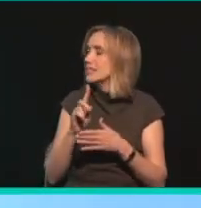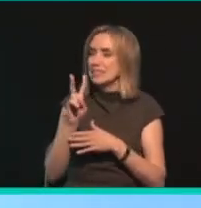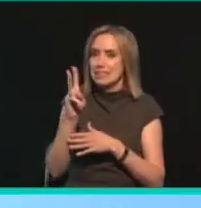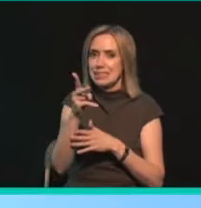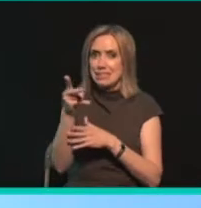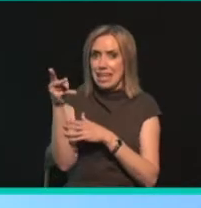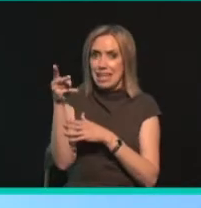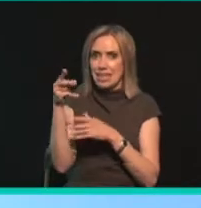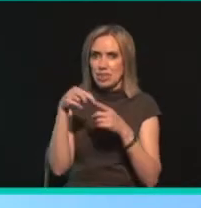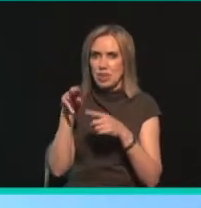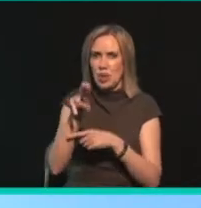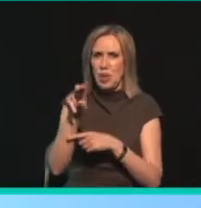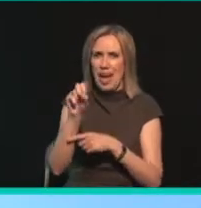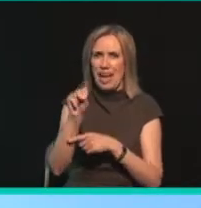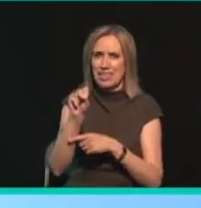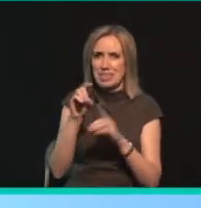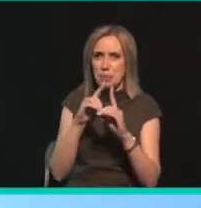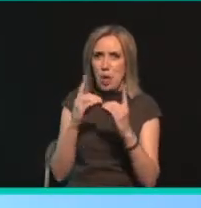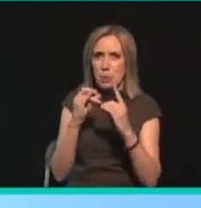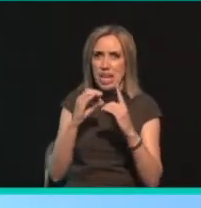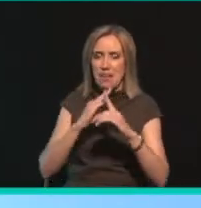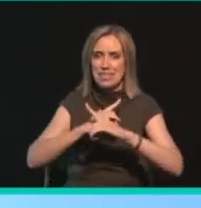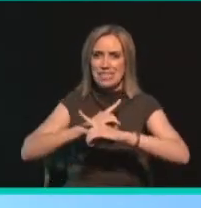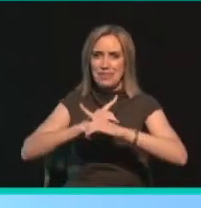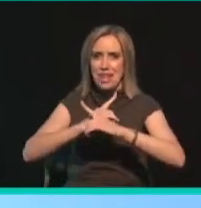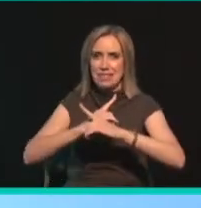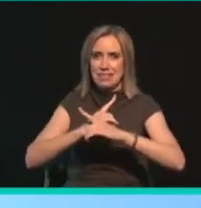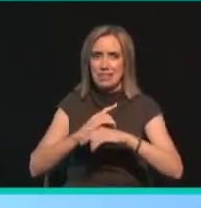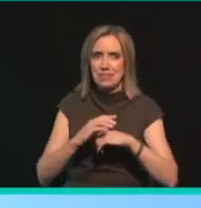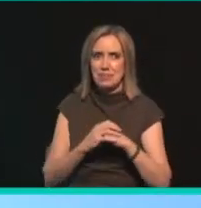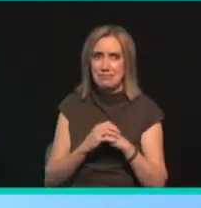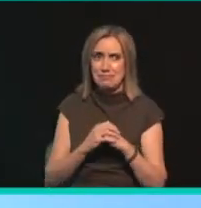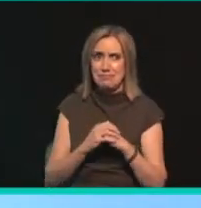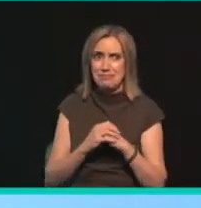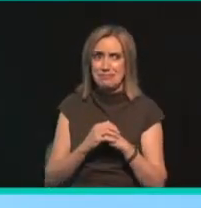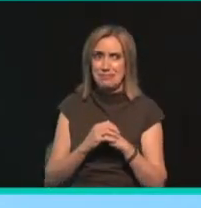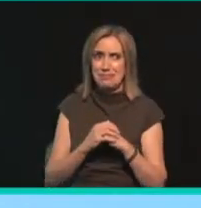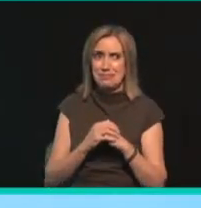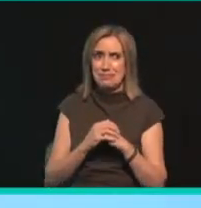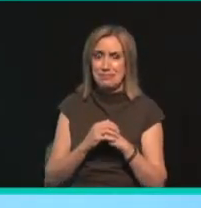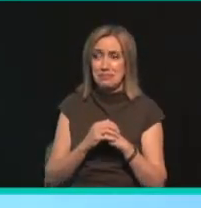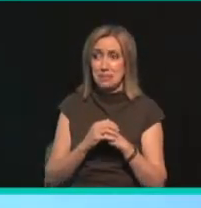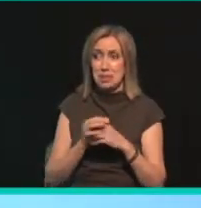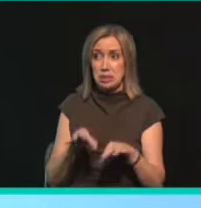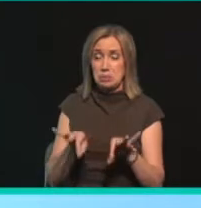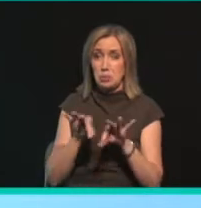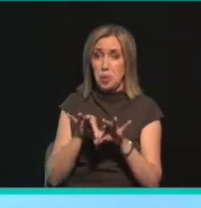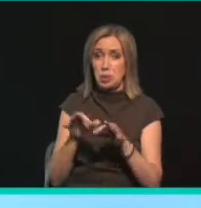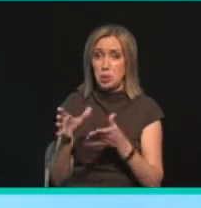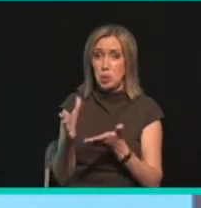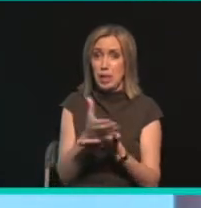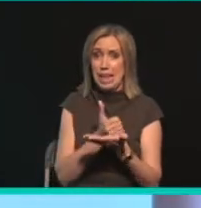US Department of Defense. But it's important to collect the right data